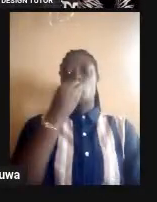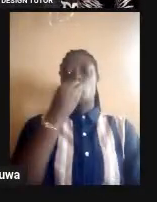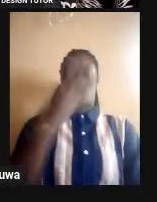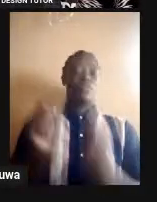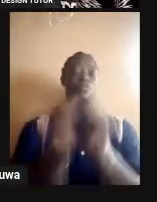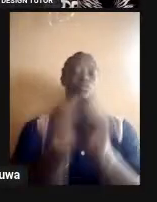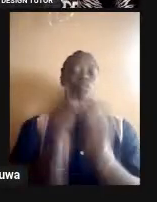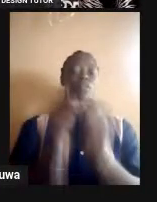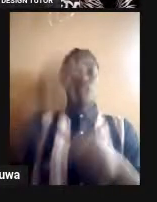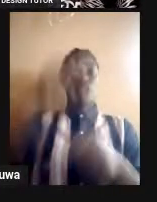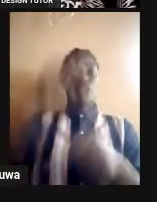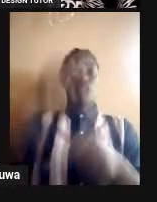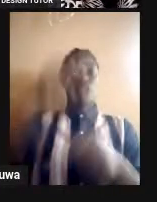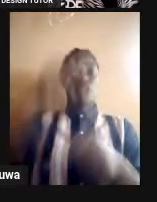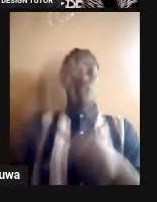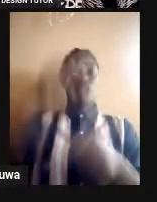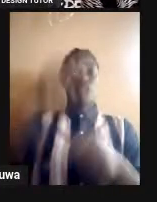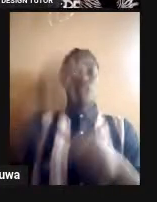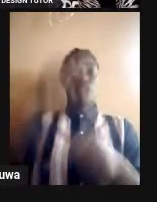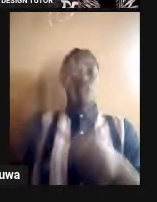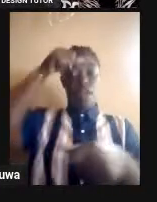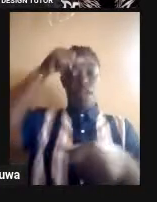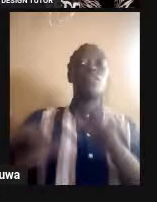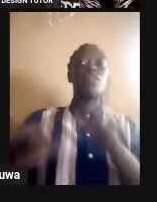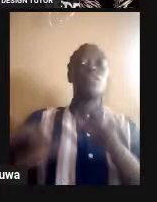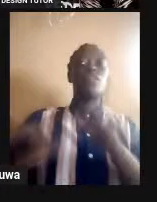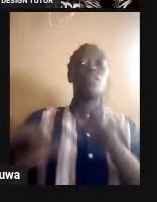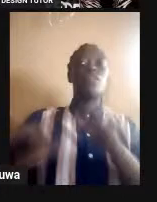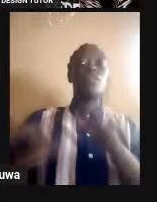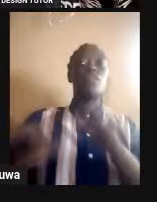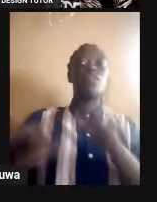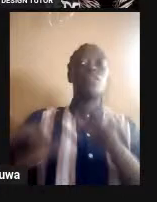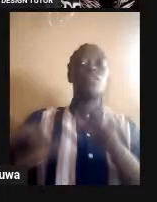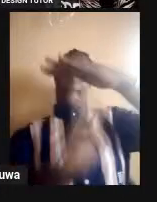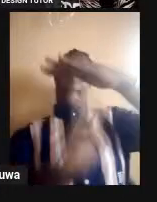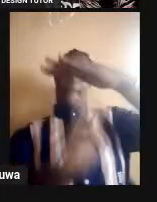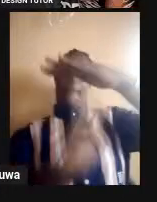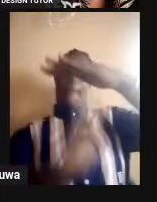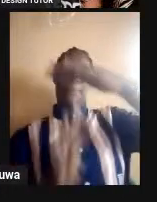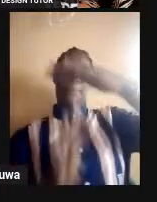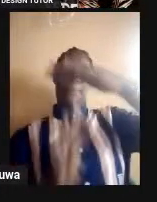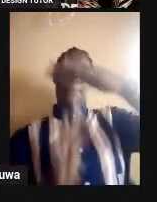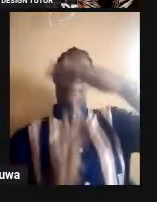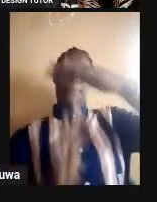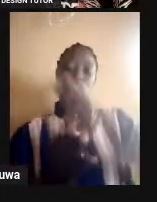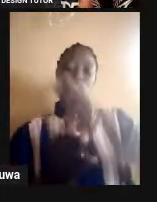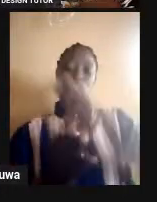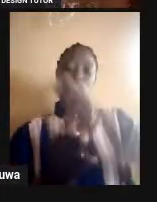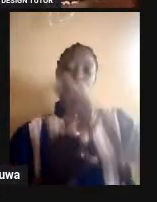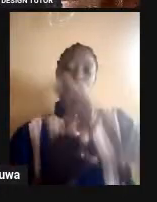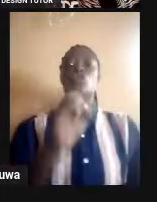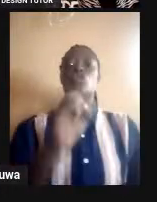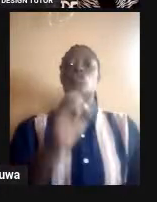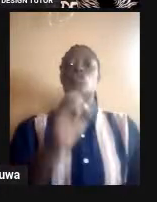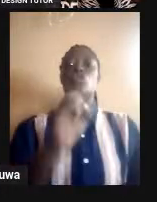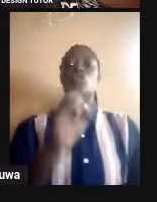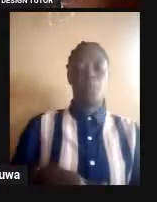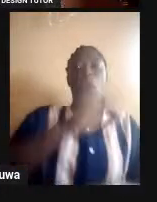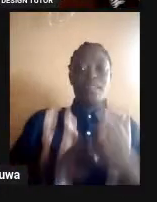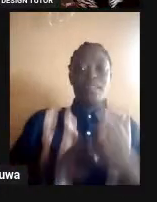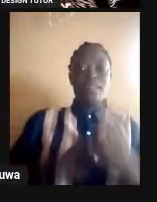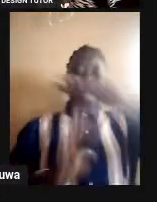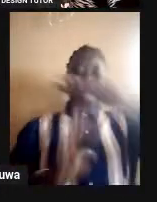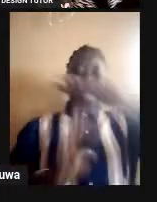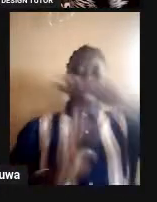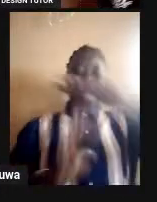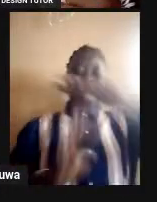putting in the basics. So you need this basic knowledge so that when you start designing, you know what should